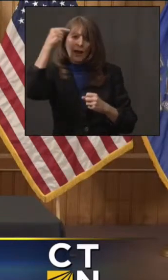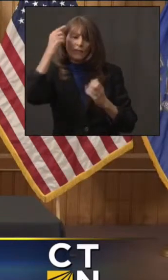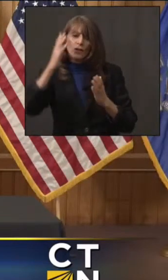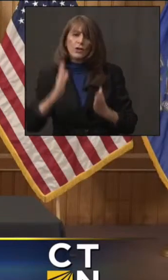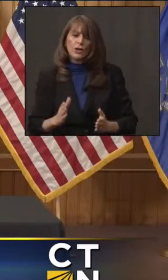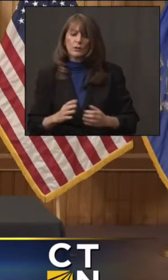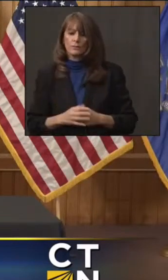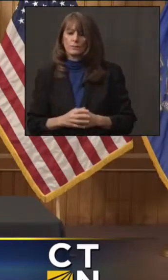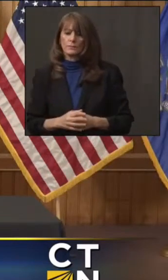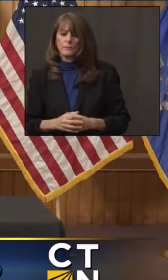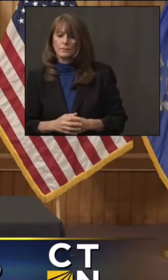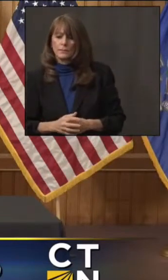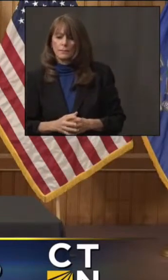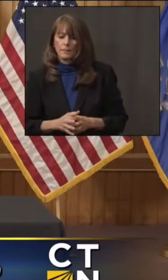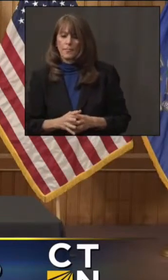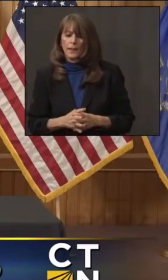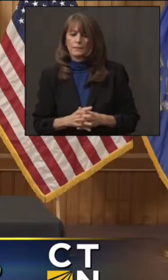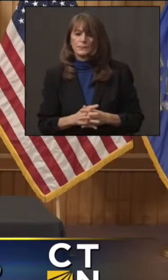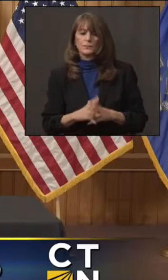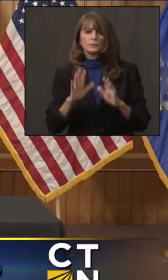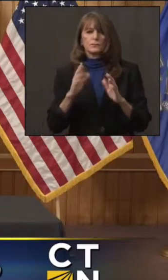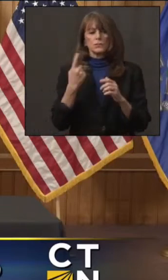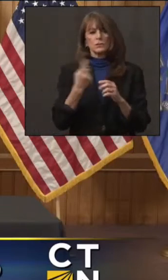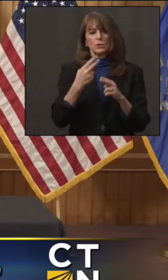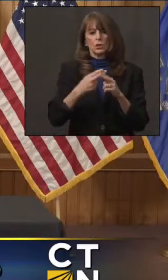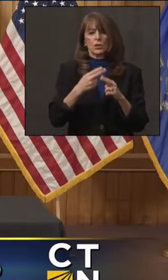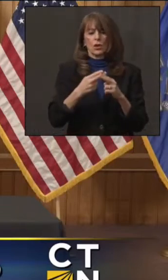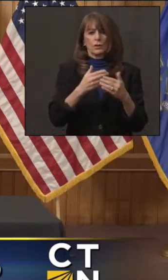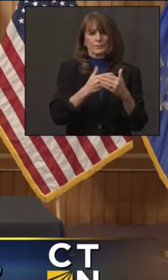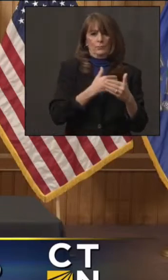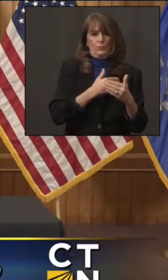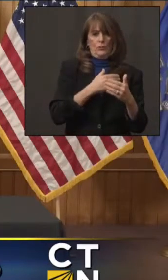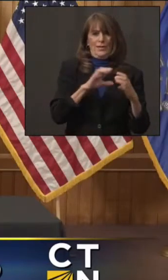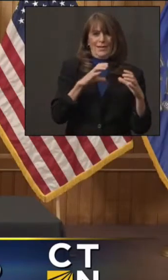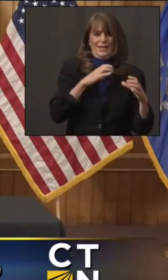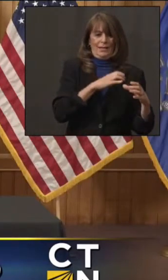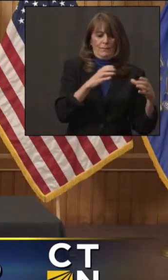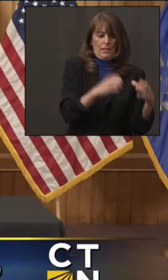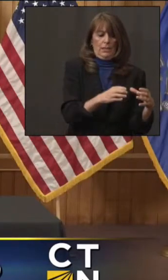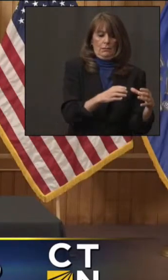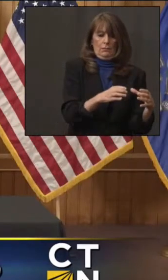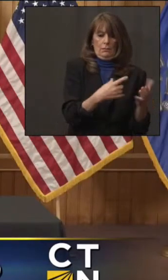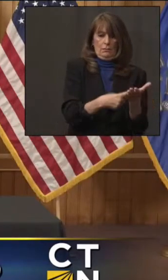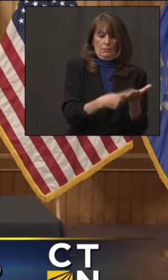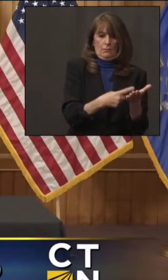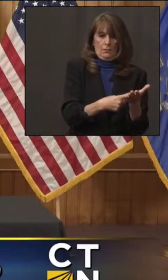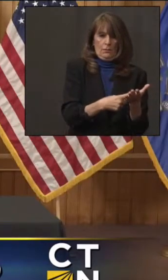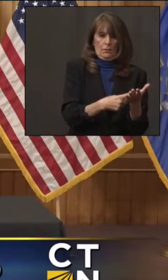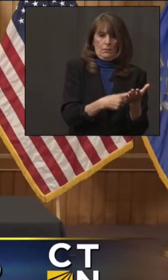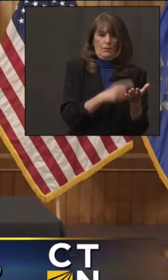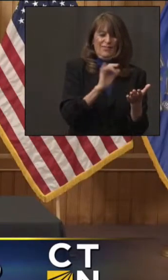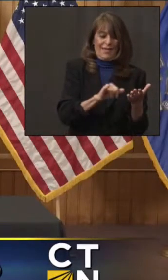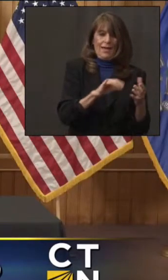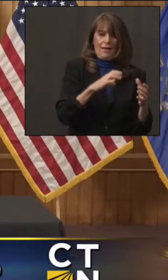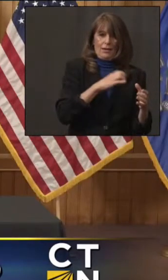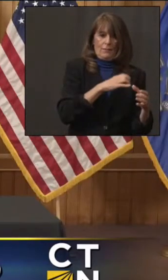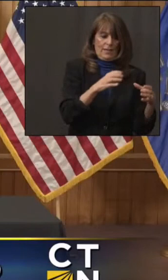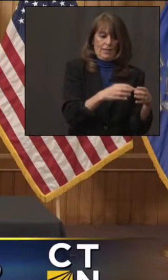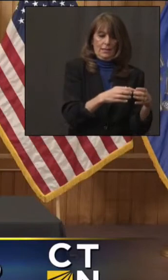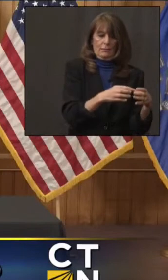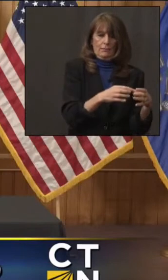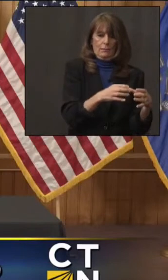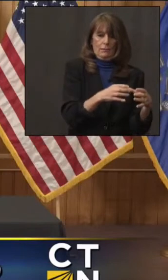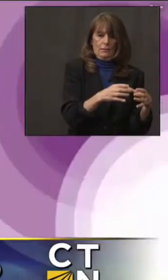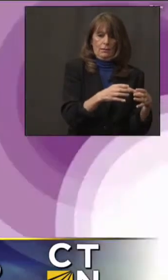Yeah, so the three subcommittees. So we've got communication, we've got science, and we have the allocation. The three subcommittees,